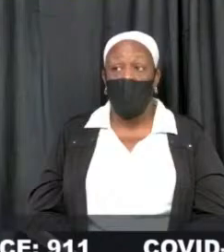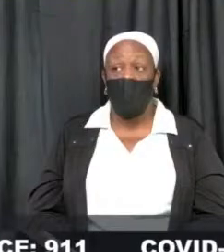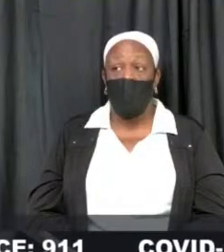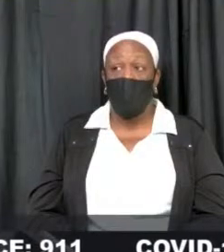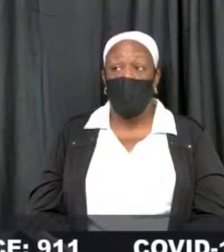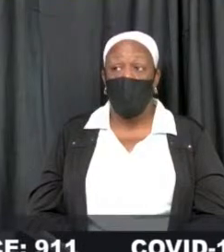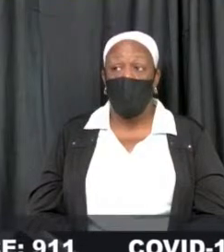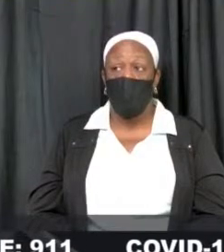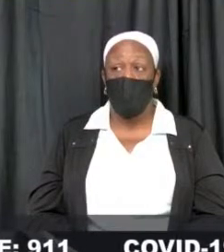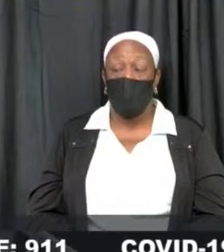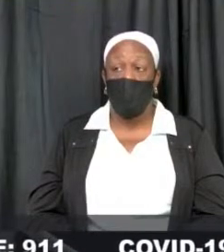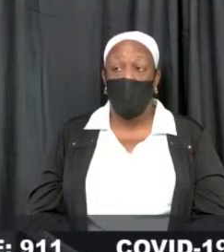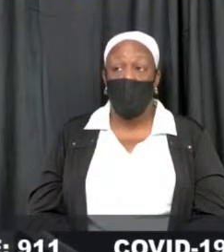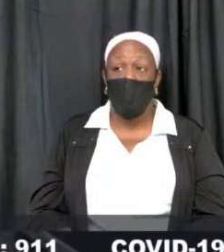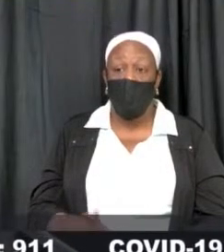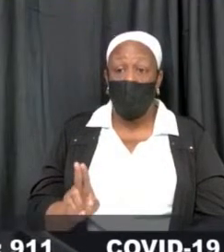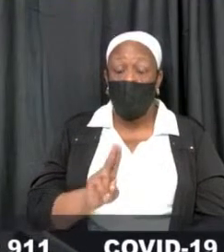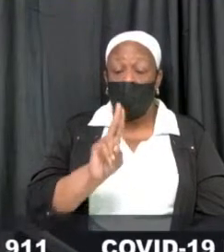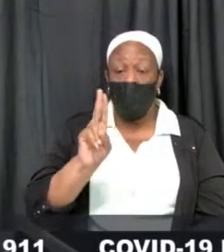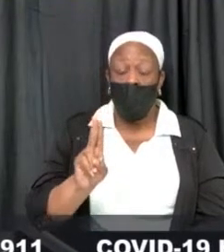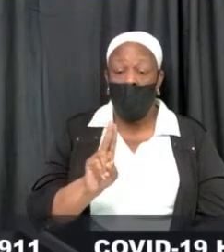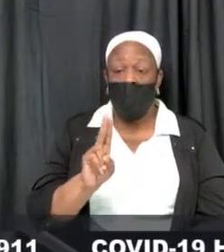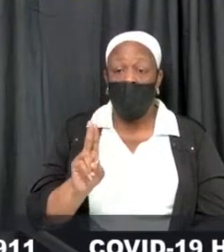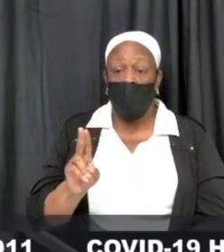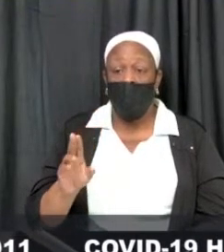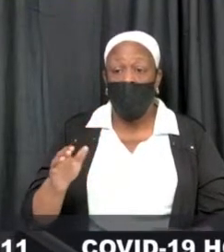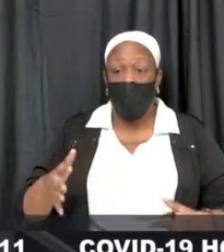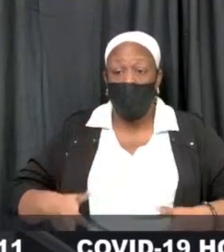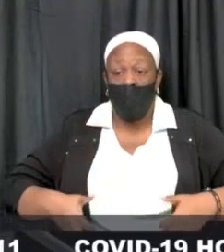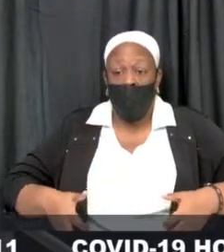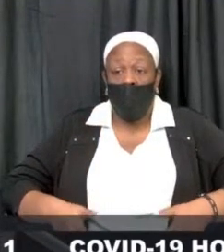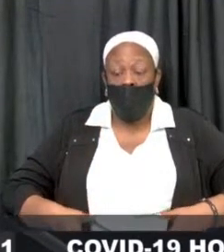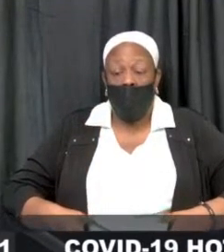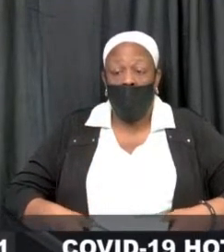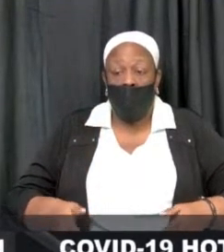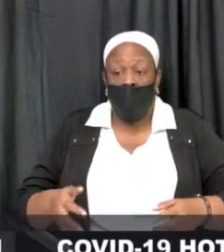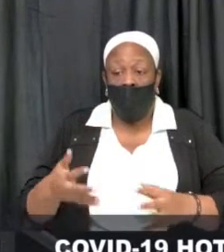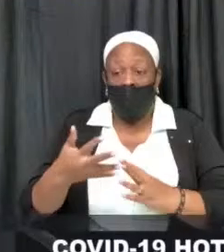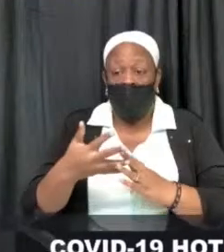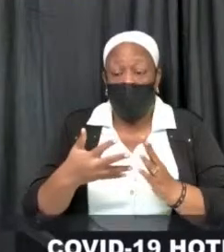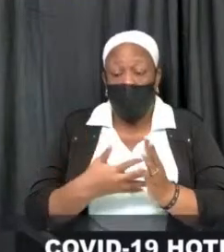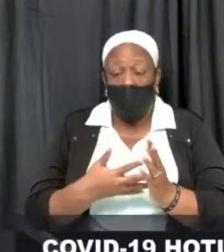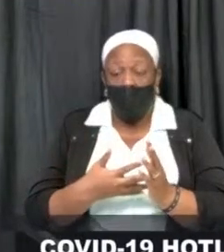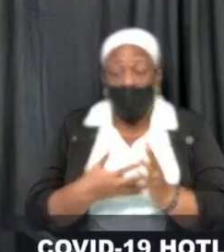that they use primates, monkeys, for